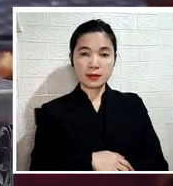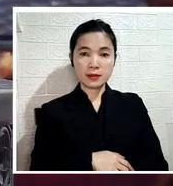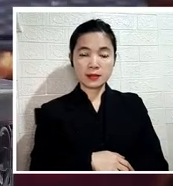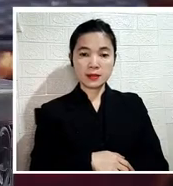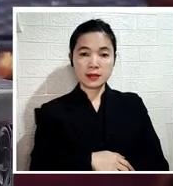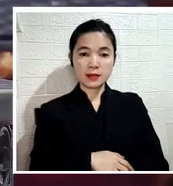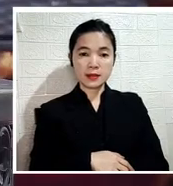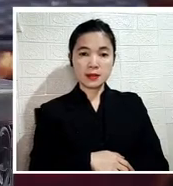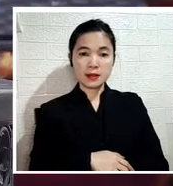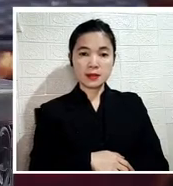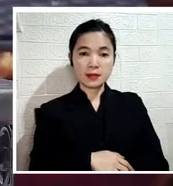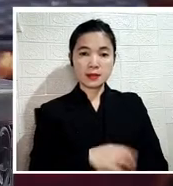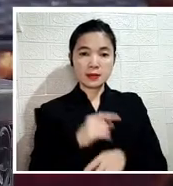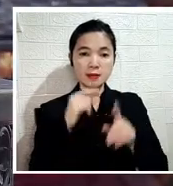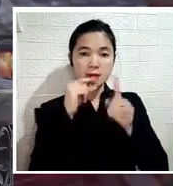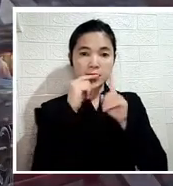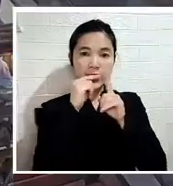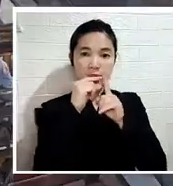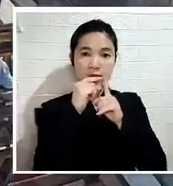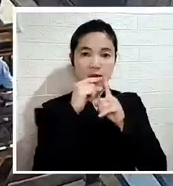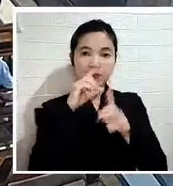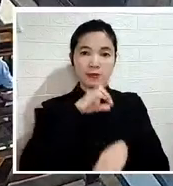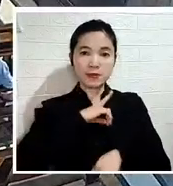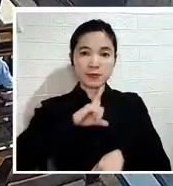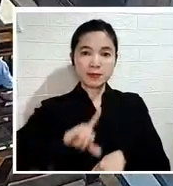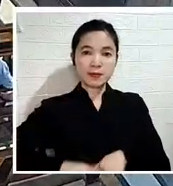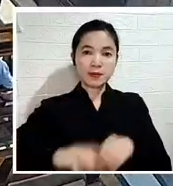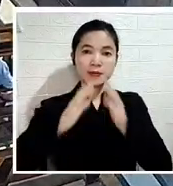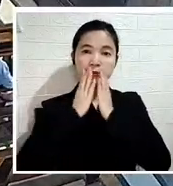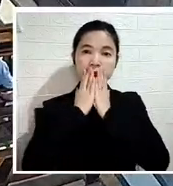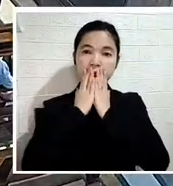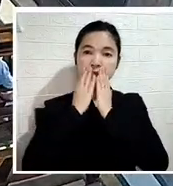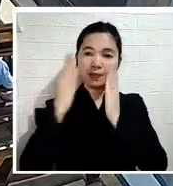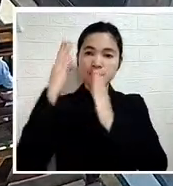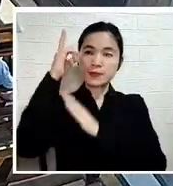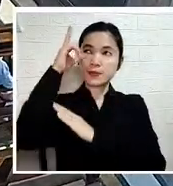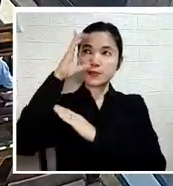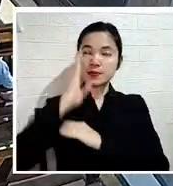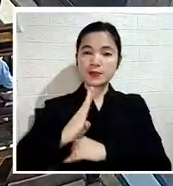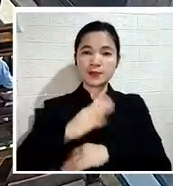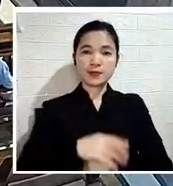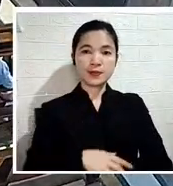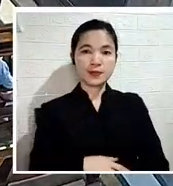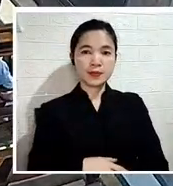The word of the Lord. Thanks be to God.